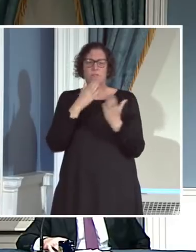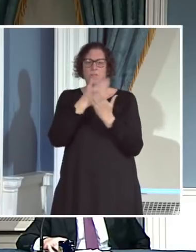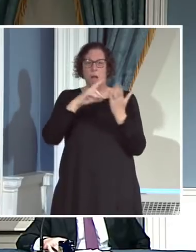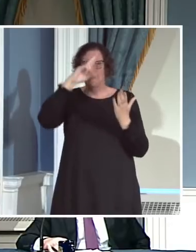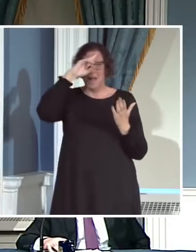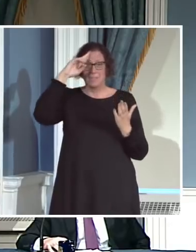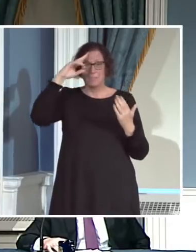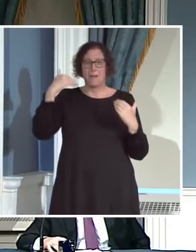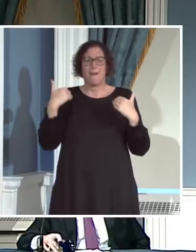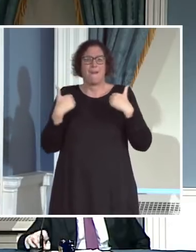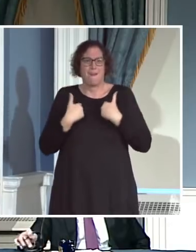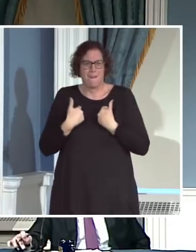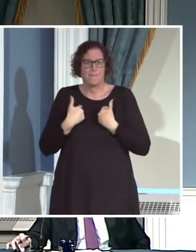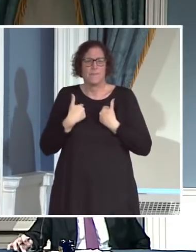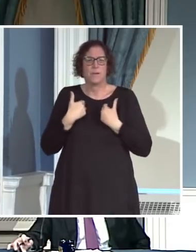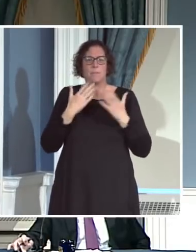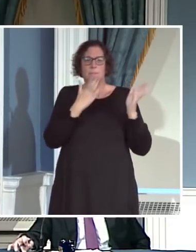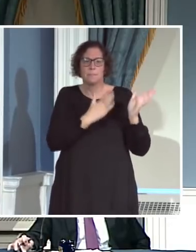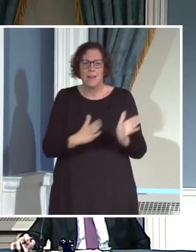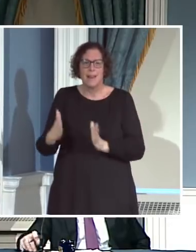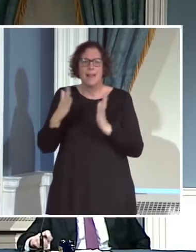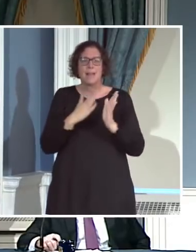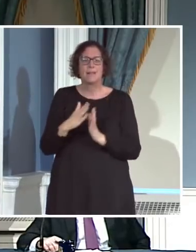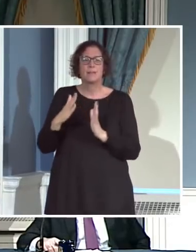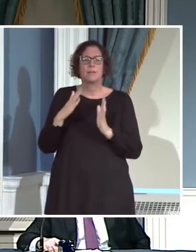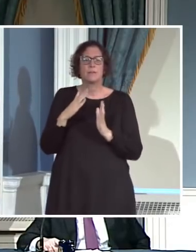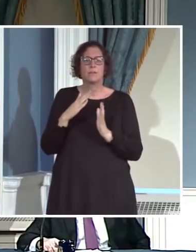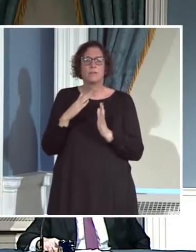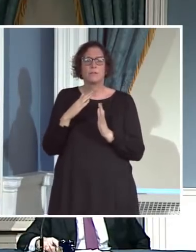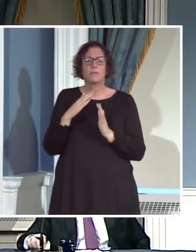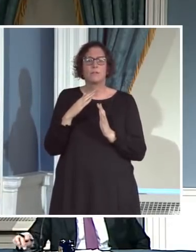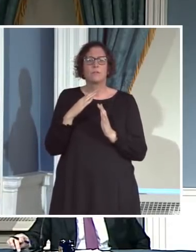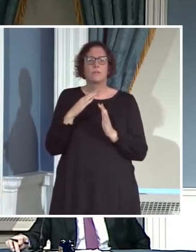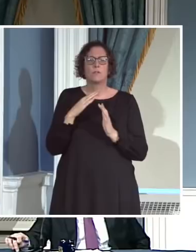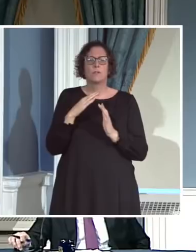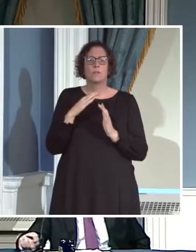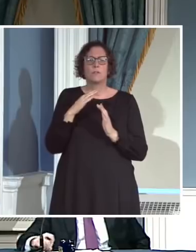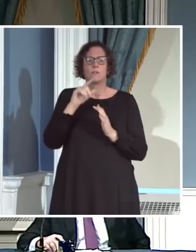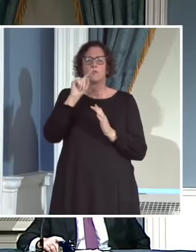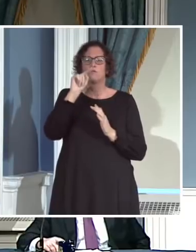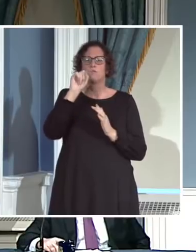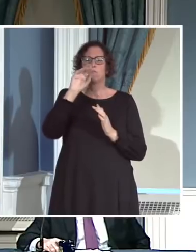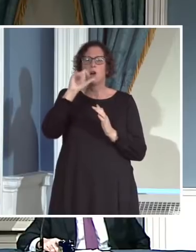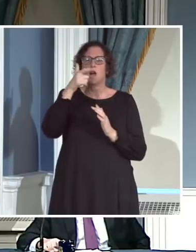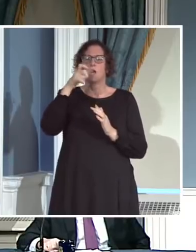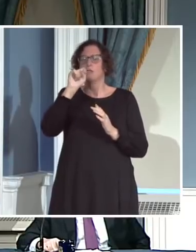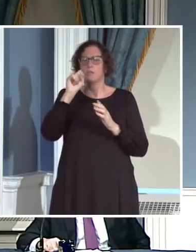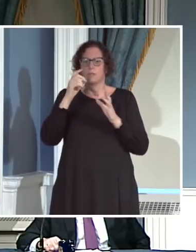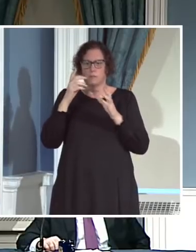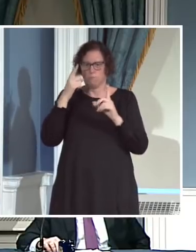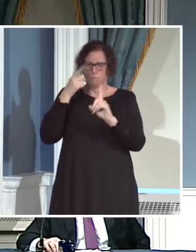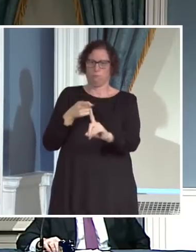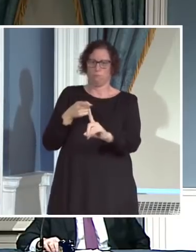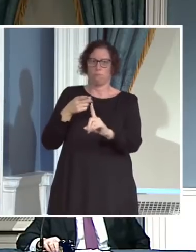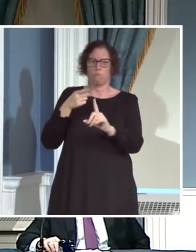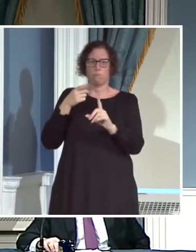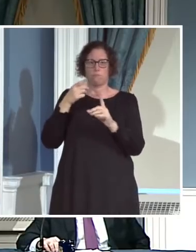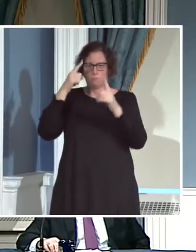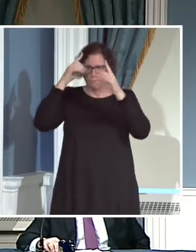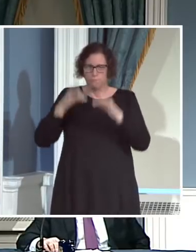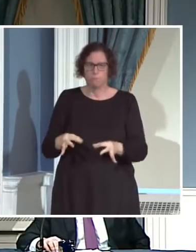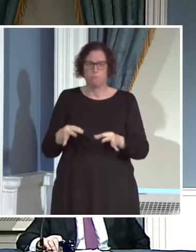these calls, but it's behind closed doors with no public input. In Alabama and Washington, people with intellectual disabilities are a lower